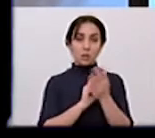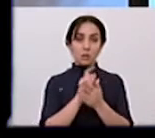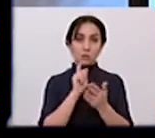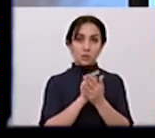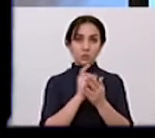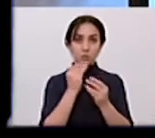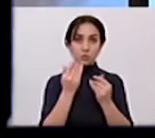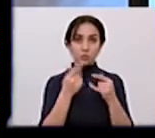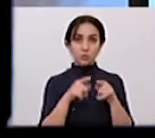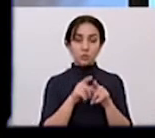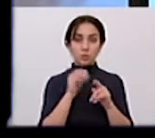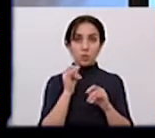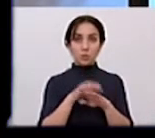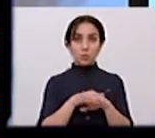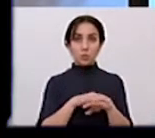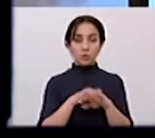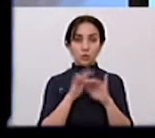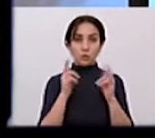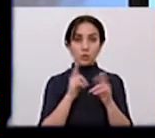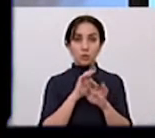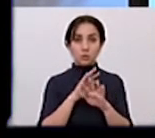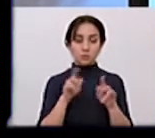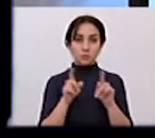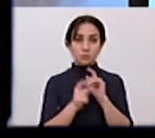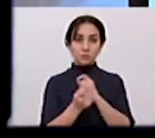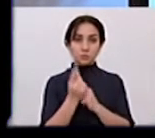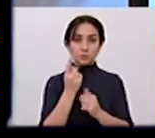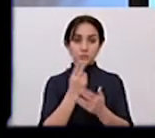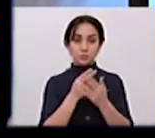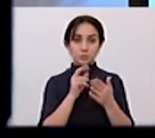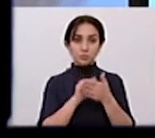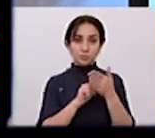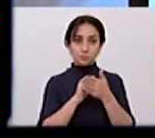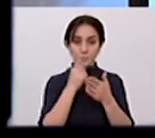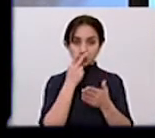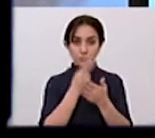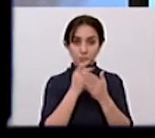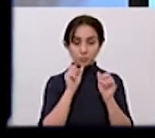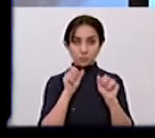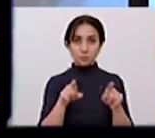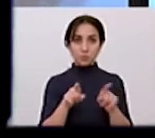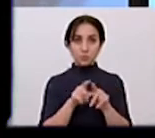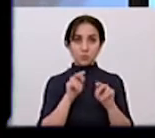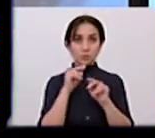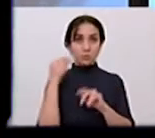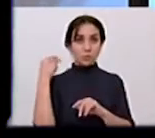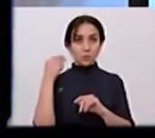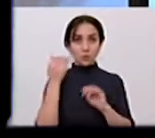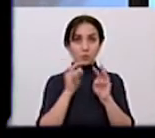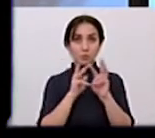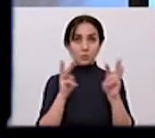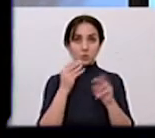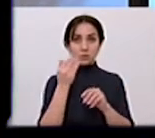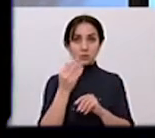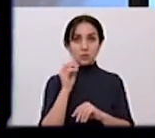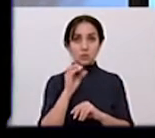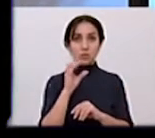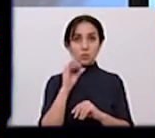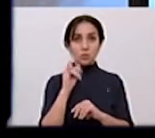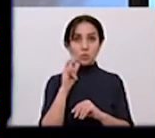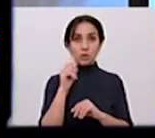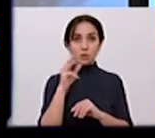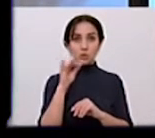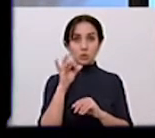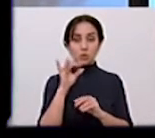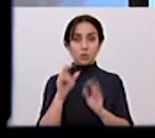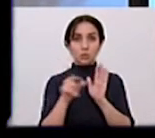o'sha aholining ommaviy noroziligini keltirib chiqarilganligini ko'rishimiz mumkin ekan. Prezident Suxatro iste'foga